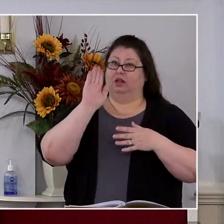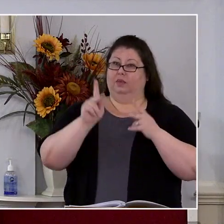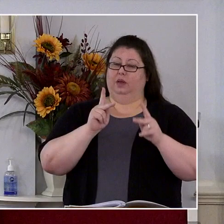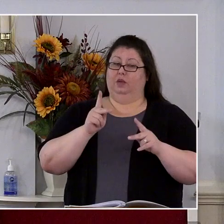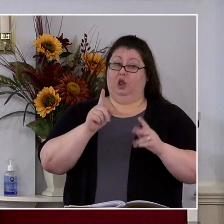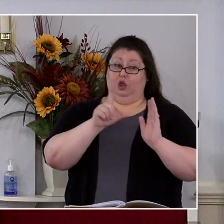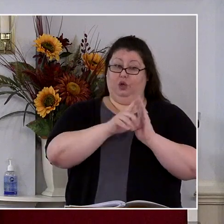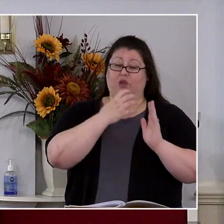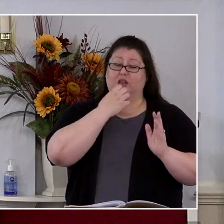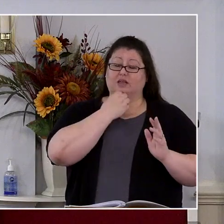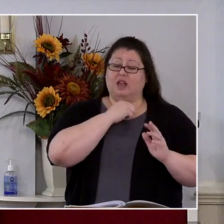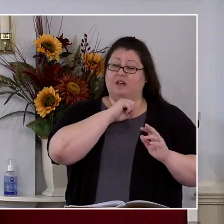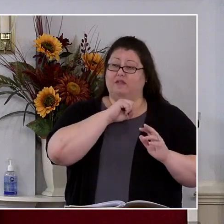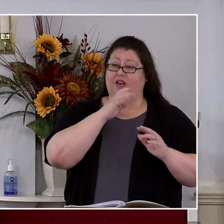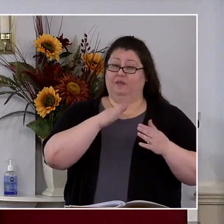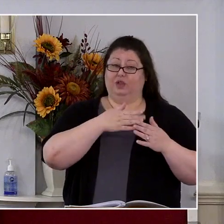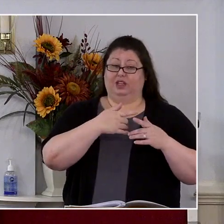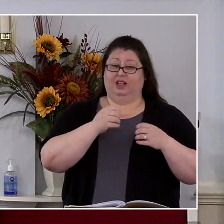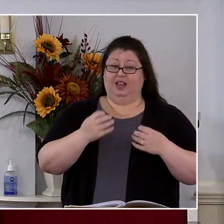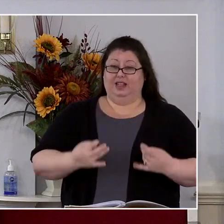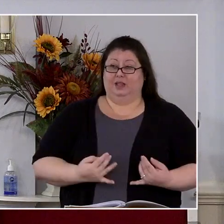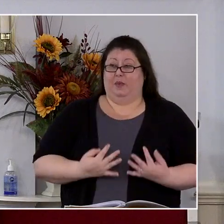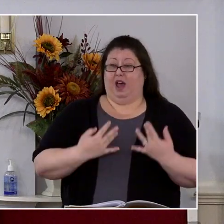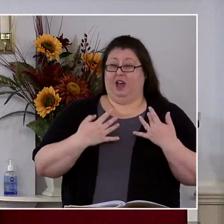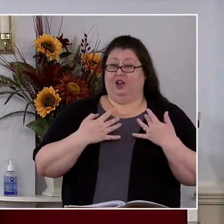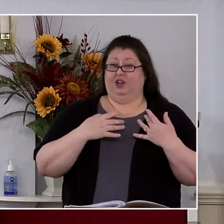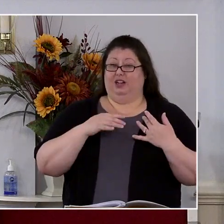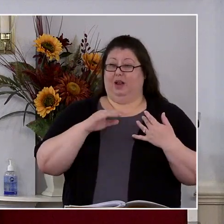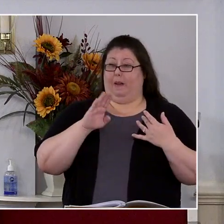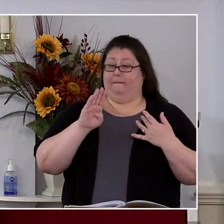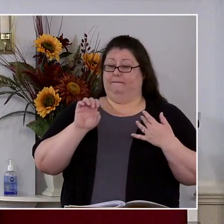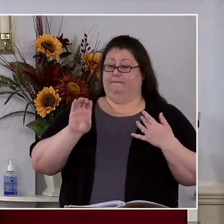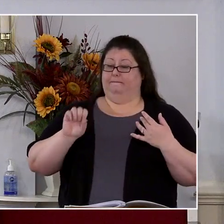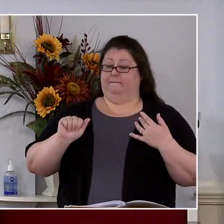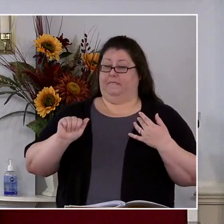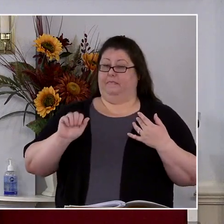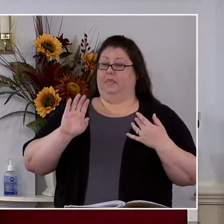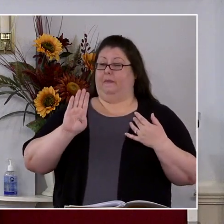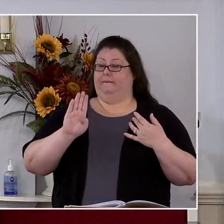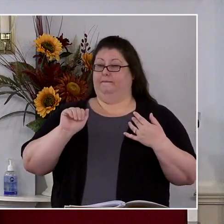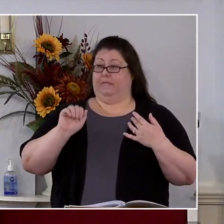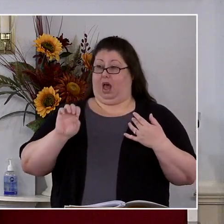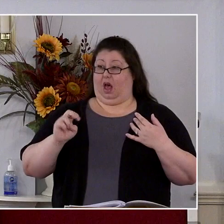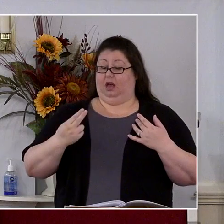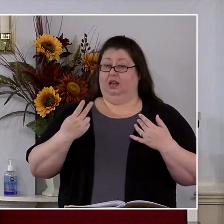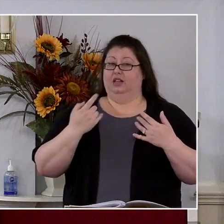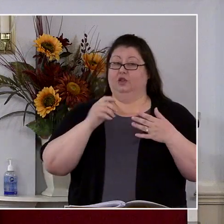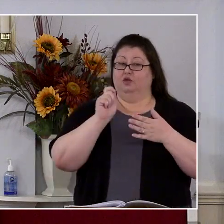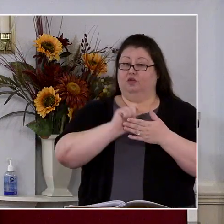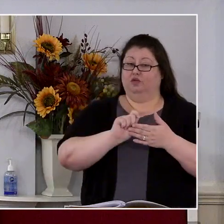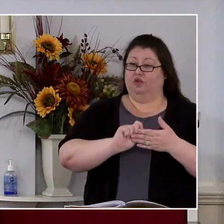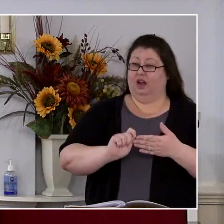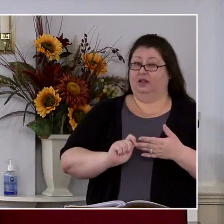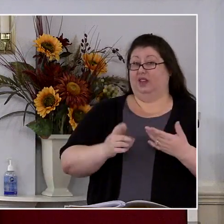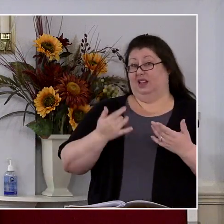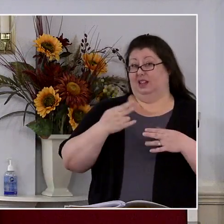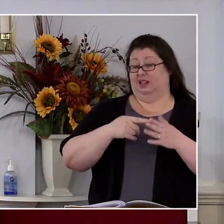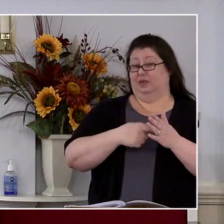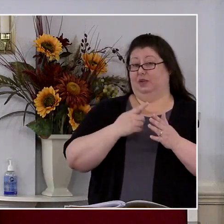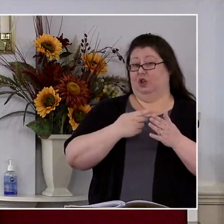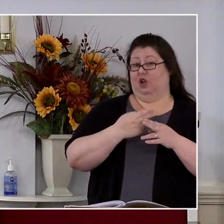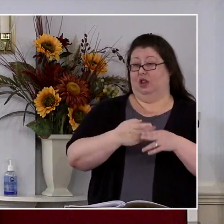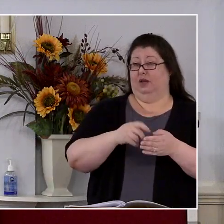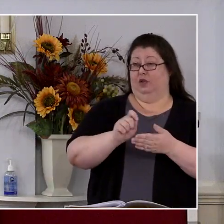music inspired Johann Sebastian Bach, who was sometimes called the composer of the Reformation and at other times the